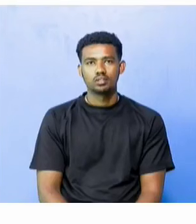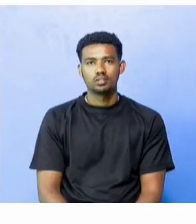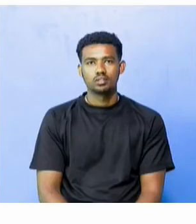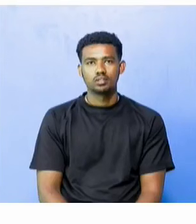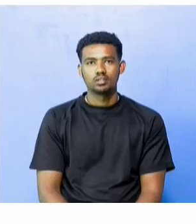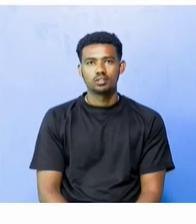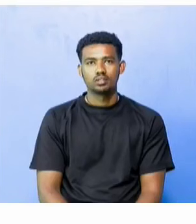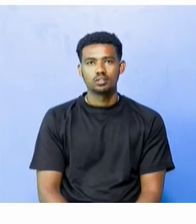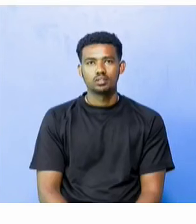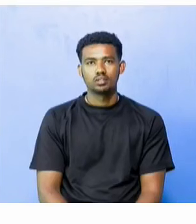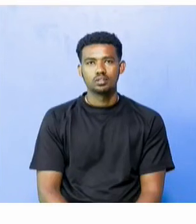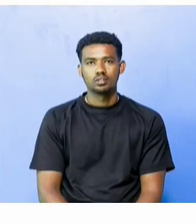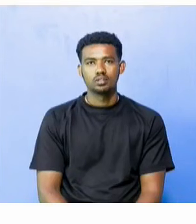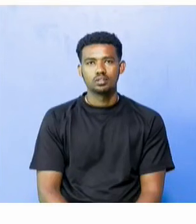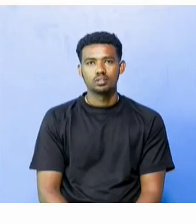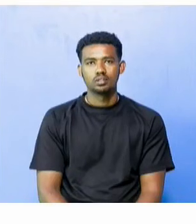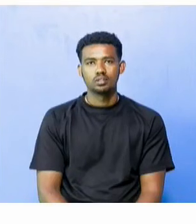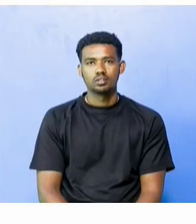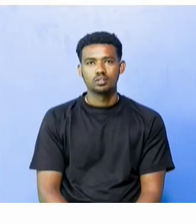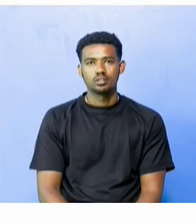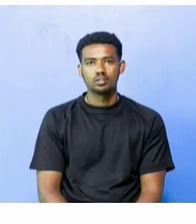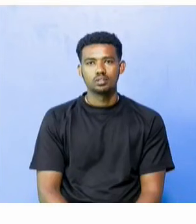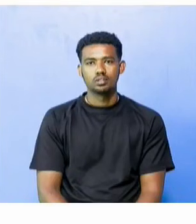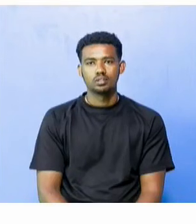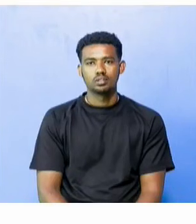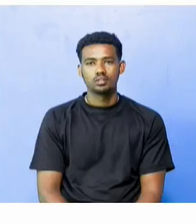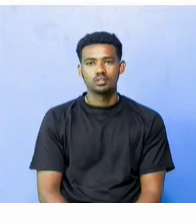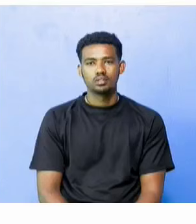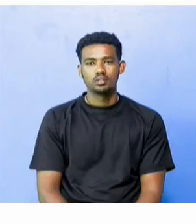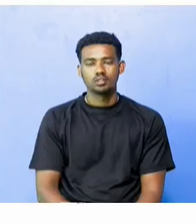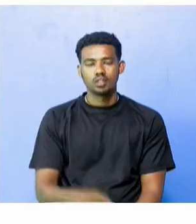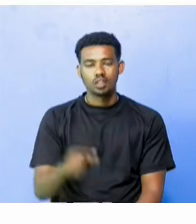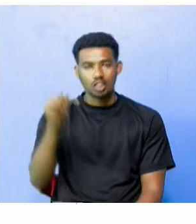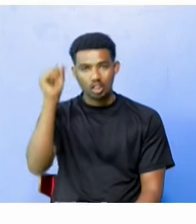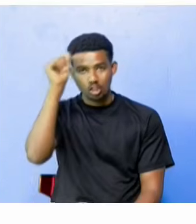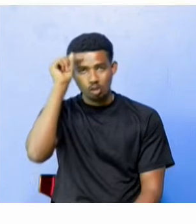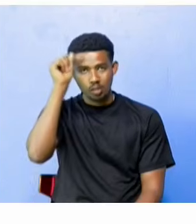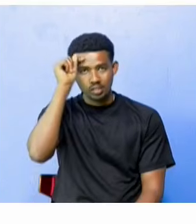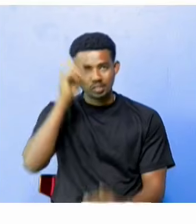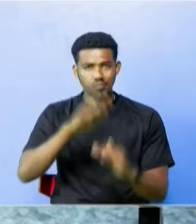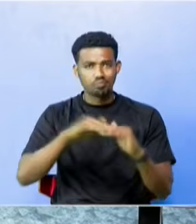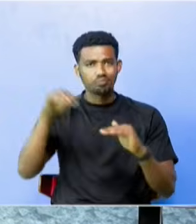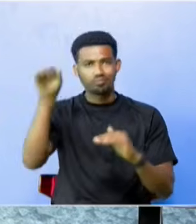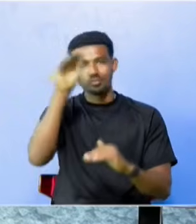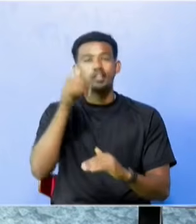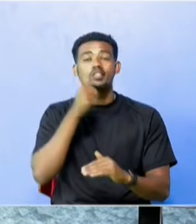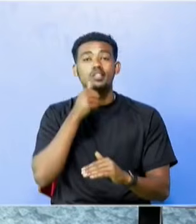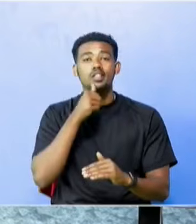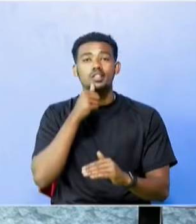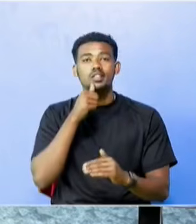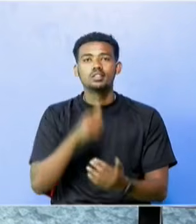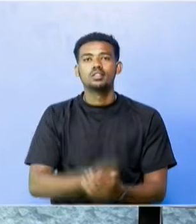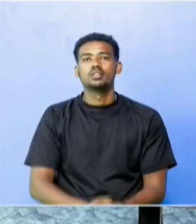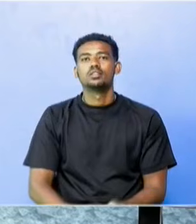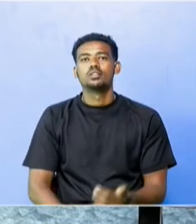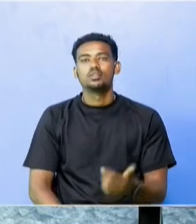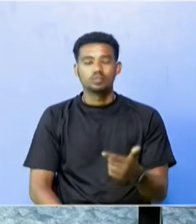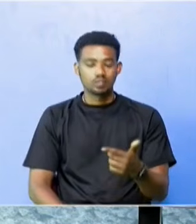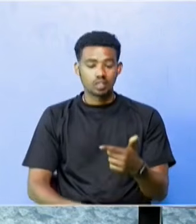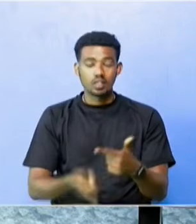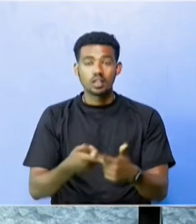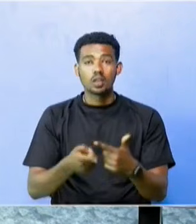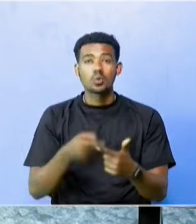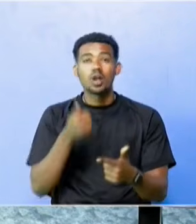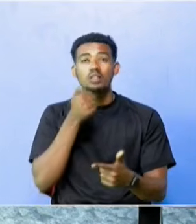yes, higher than Thomas. Good. Let us see the second one, Aster